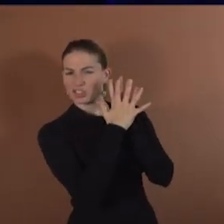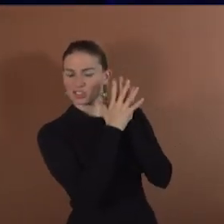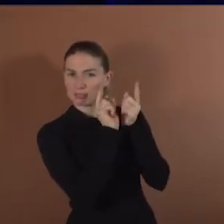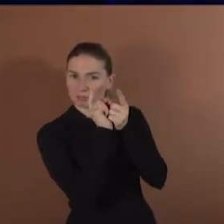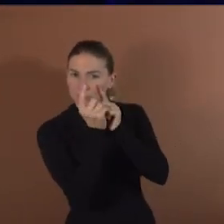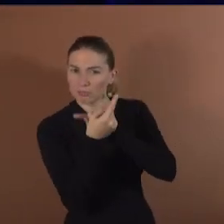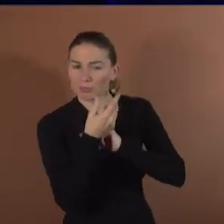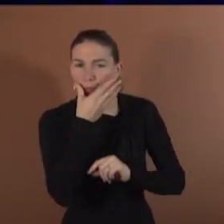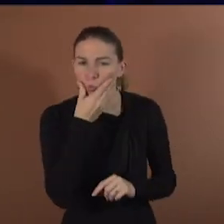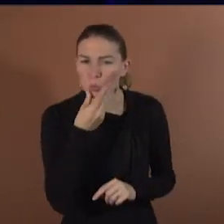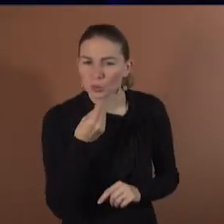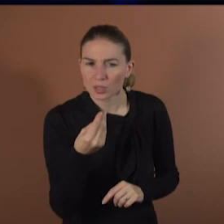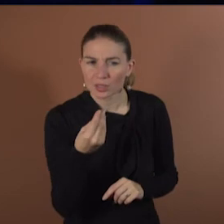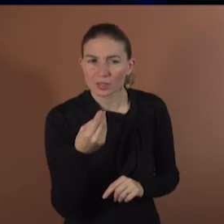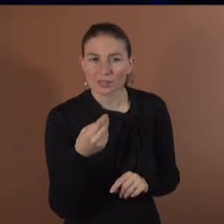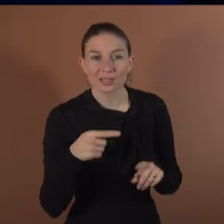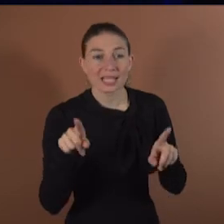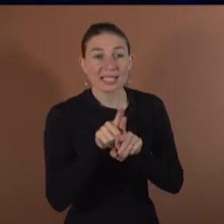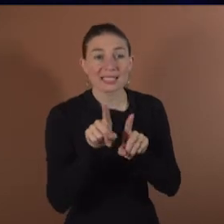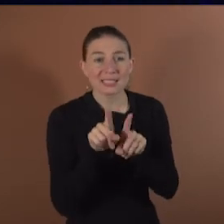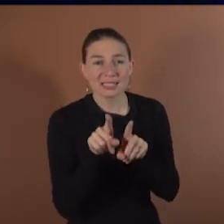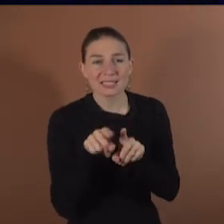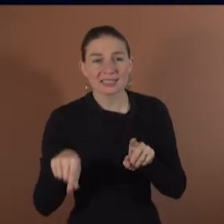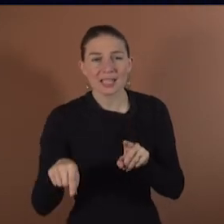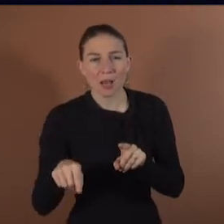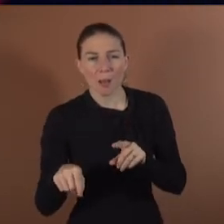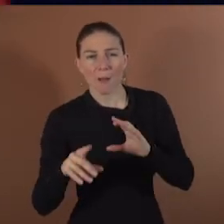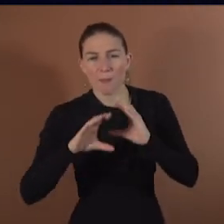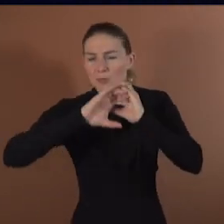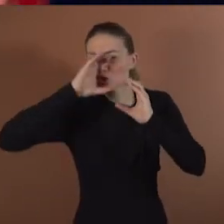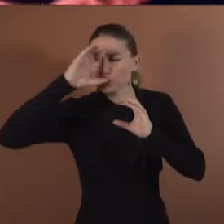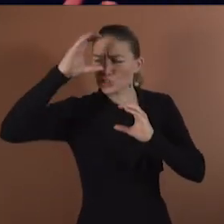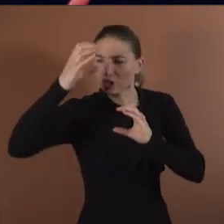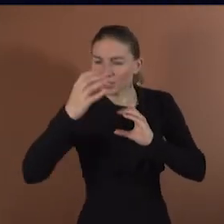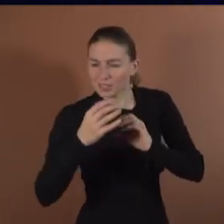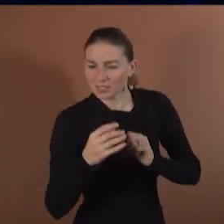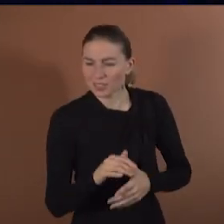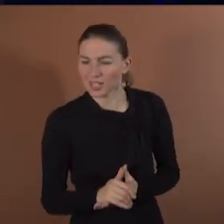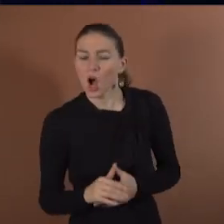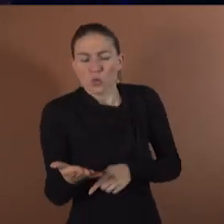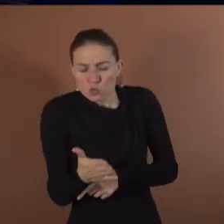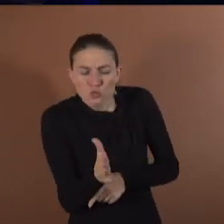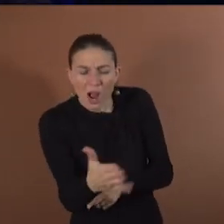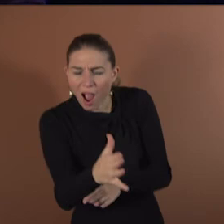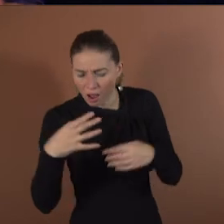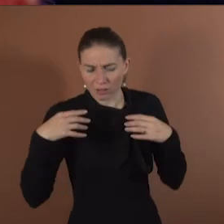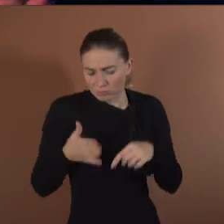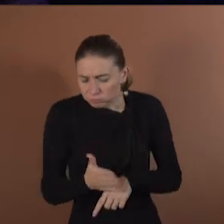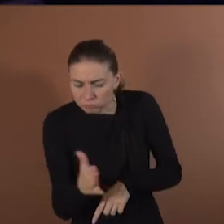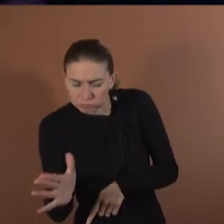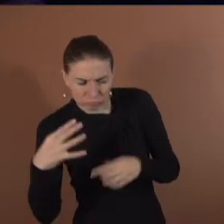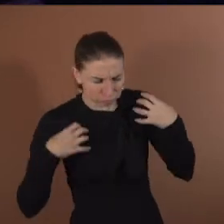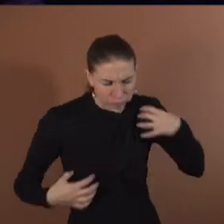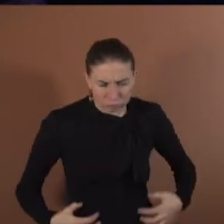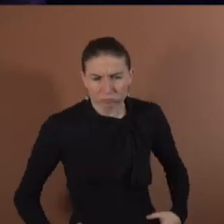And he talks about the skin of a trout swimming under the water. He talks about the play of light and shadow through the leaves of a tree